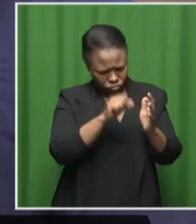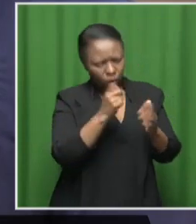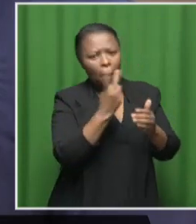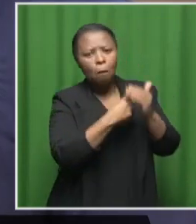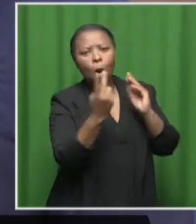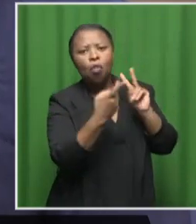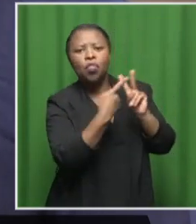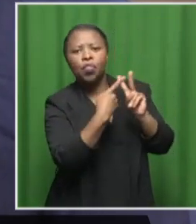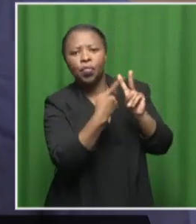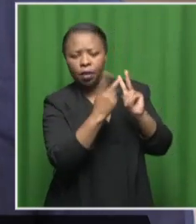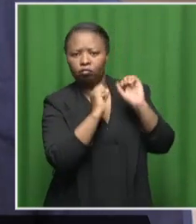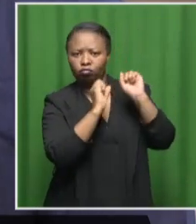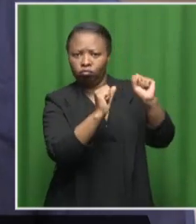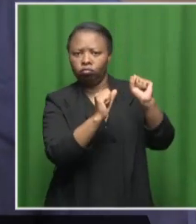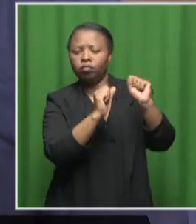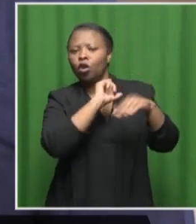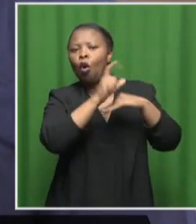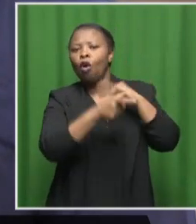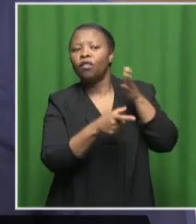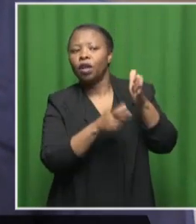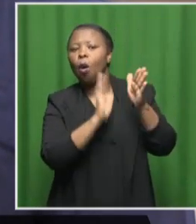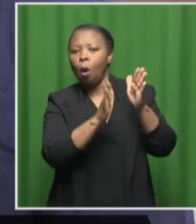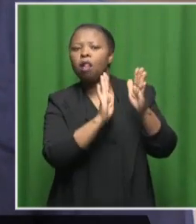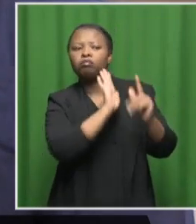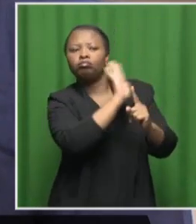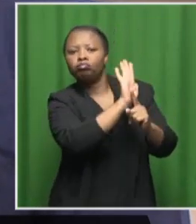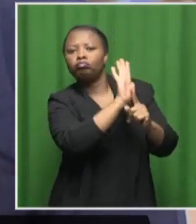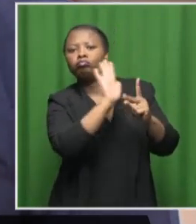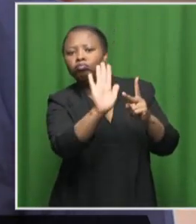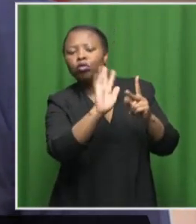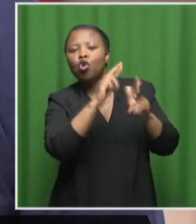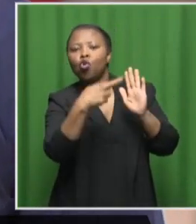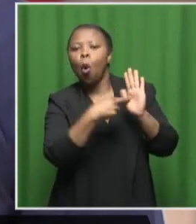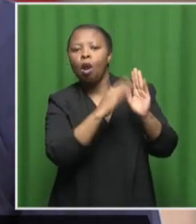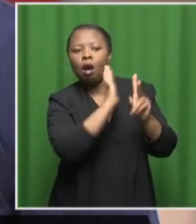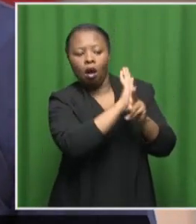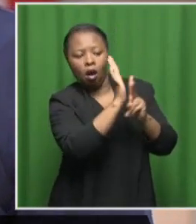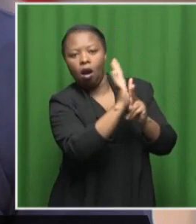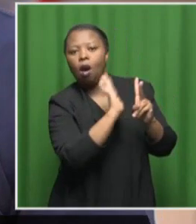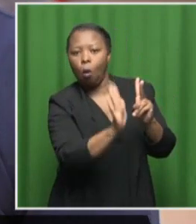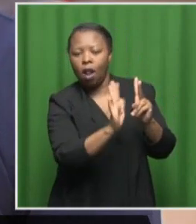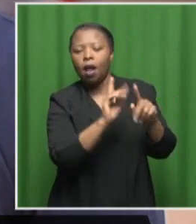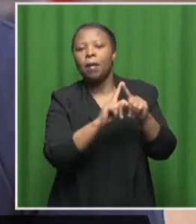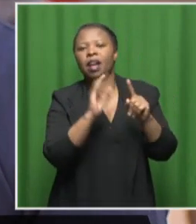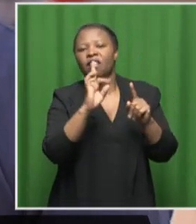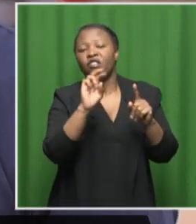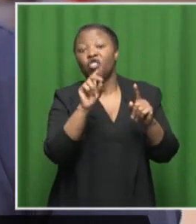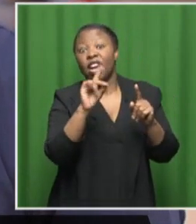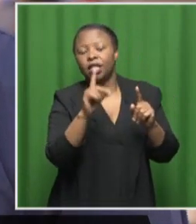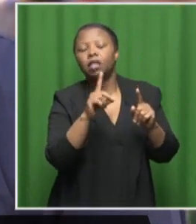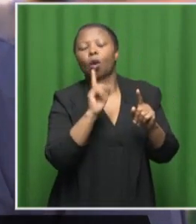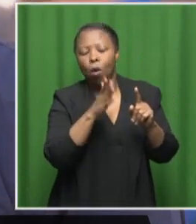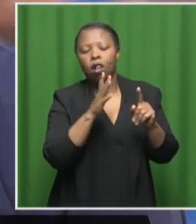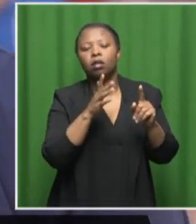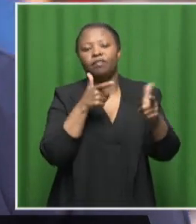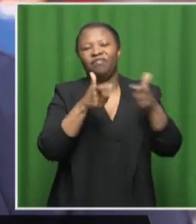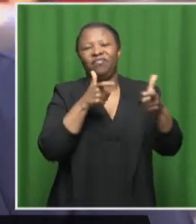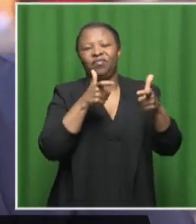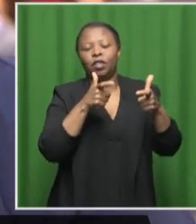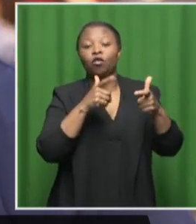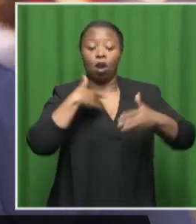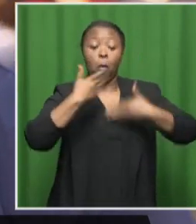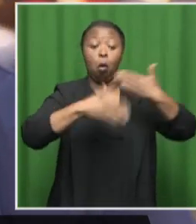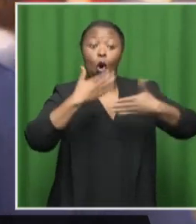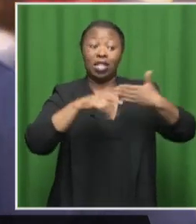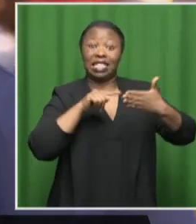address Congress in their respective capacities, but of course the incumbent chair, Fred Nel, will be in charge of the, let's say, the